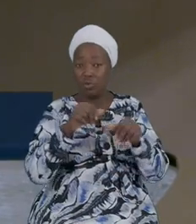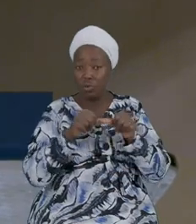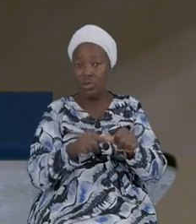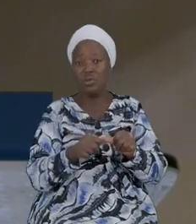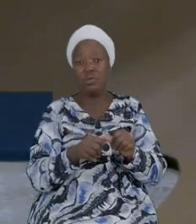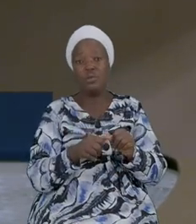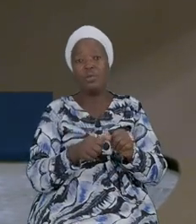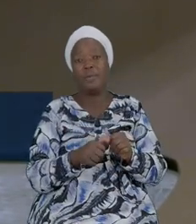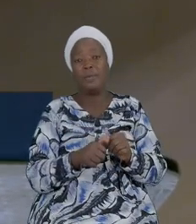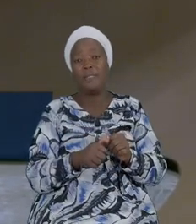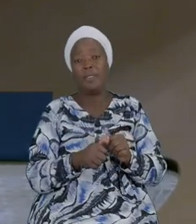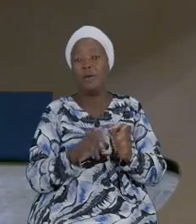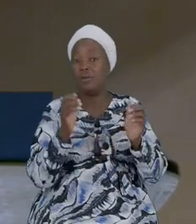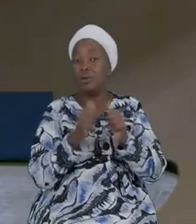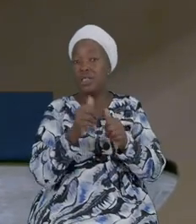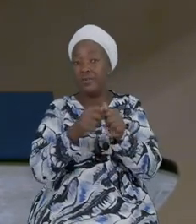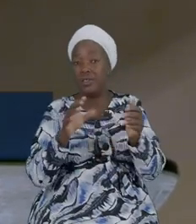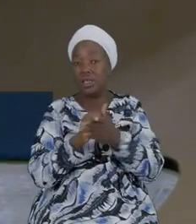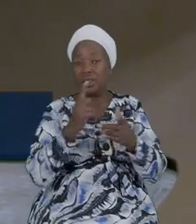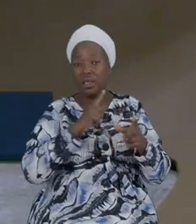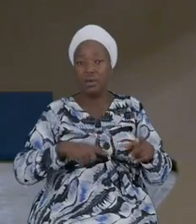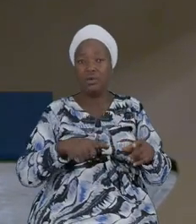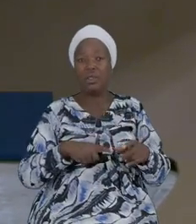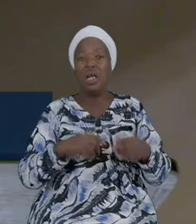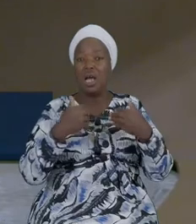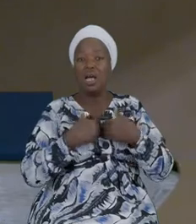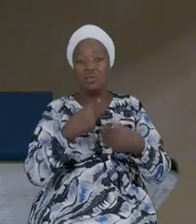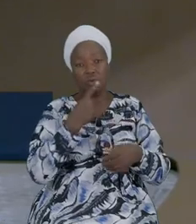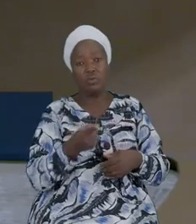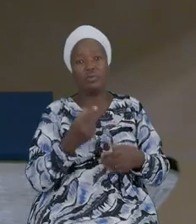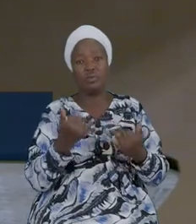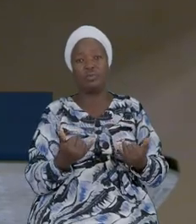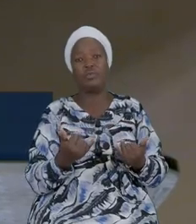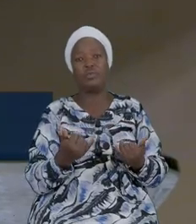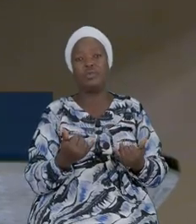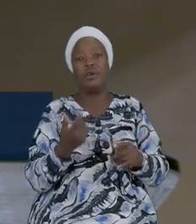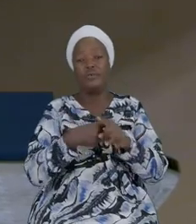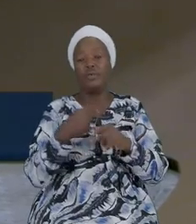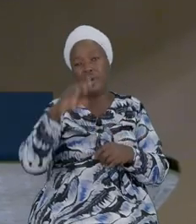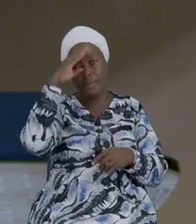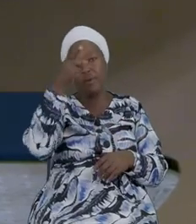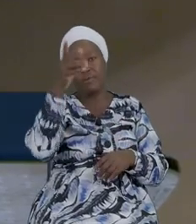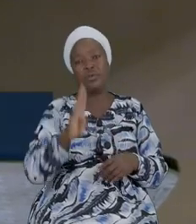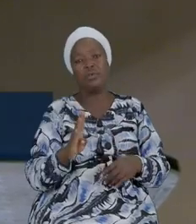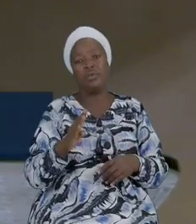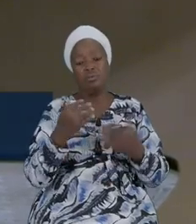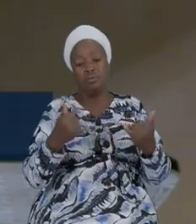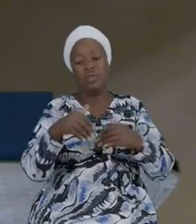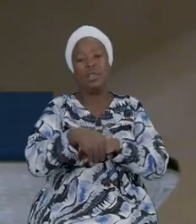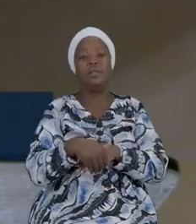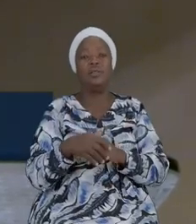with everything that the Lord has told you from the man of God